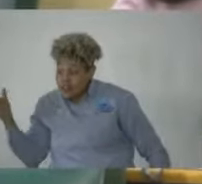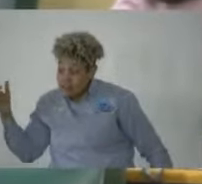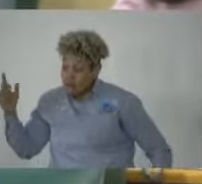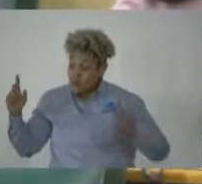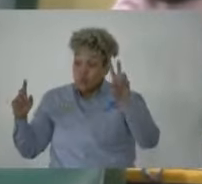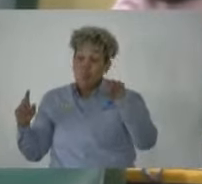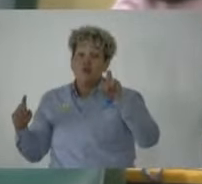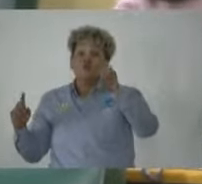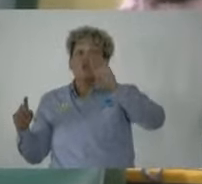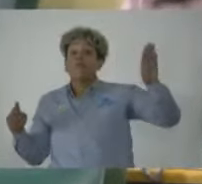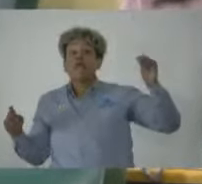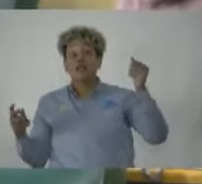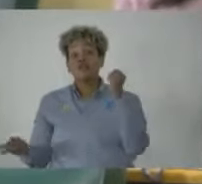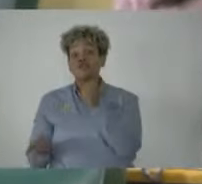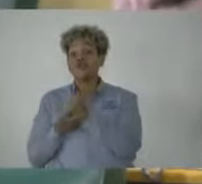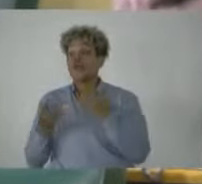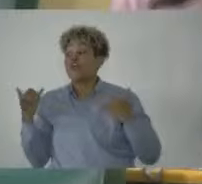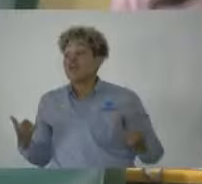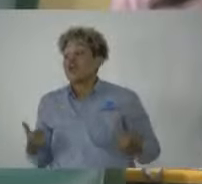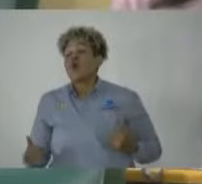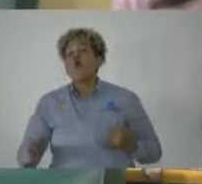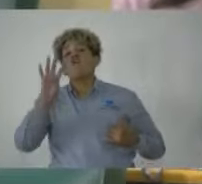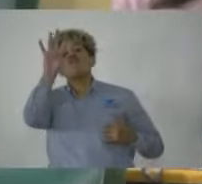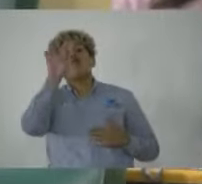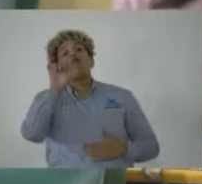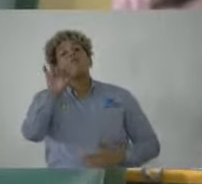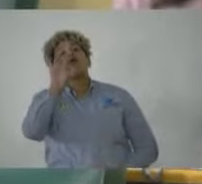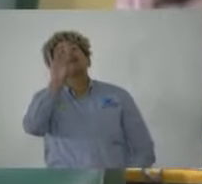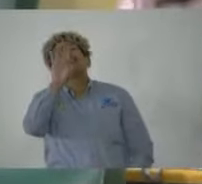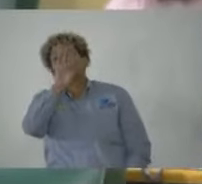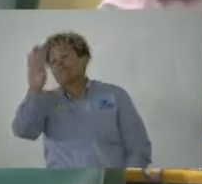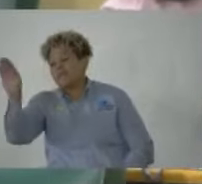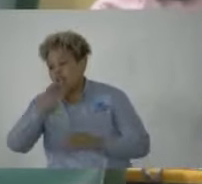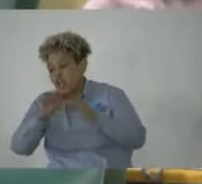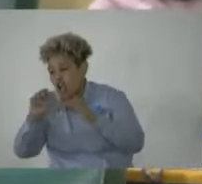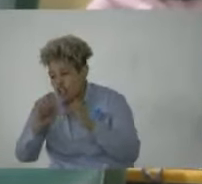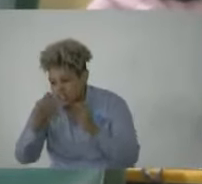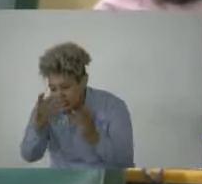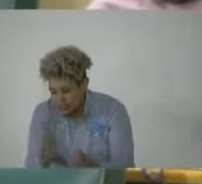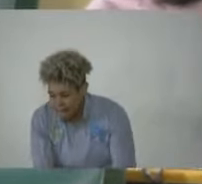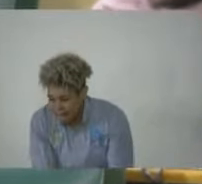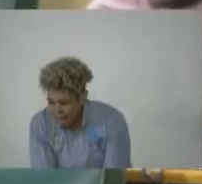$2.2 billion of reserves, and now there are $4.7 billion of reserves.